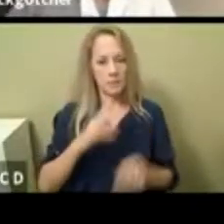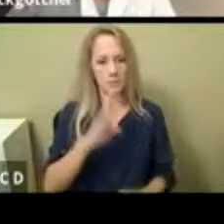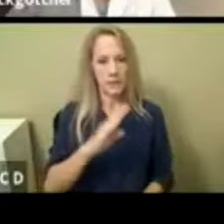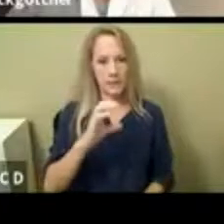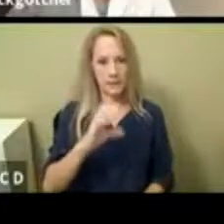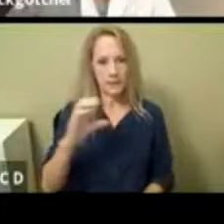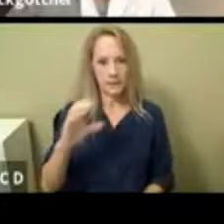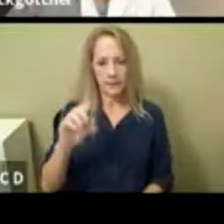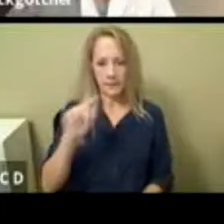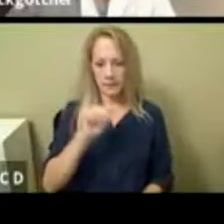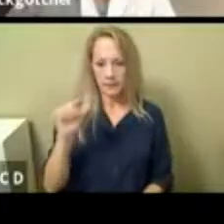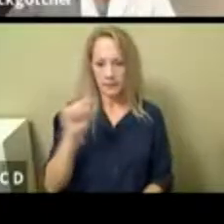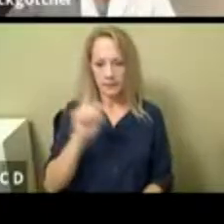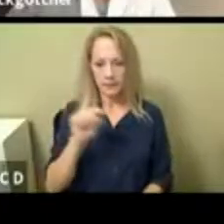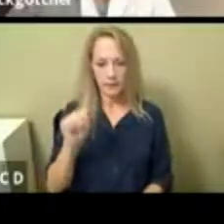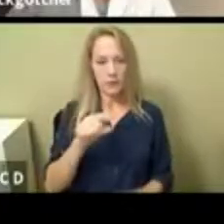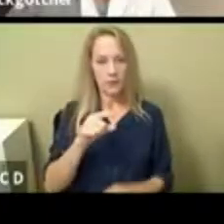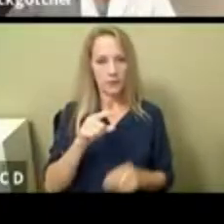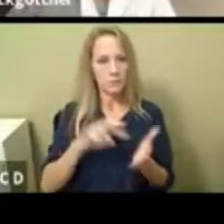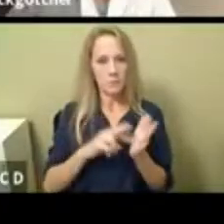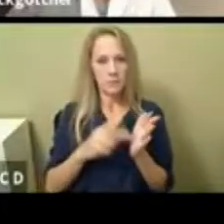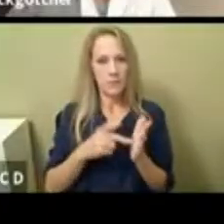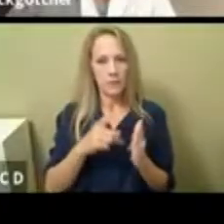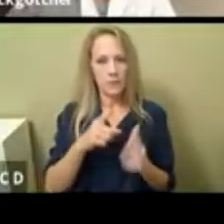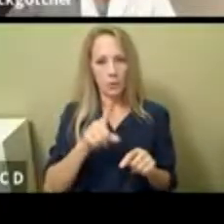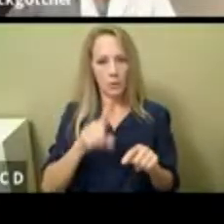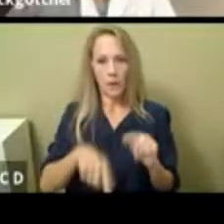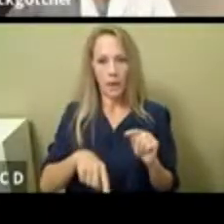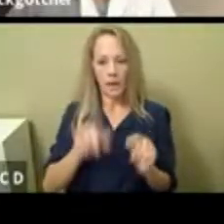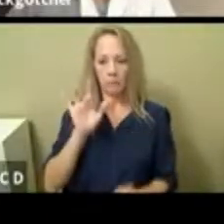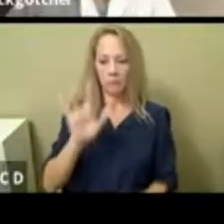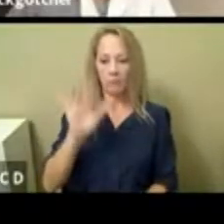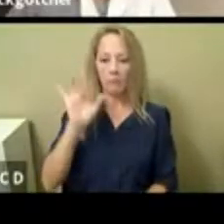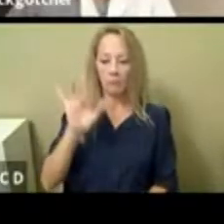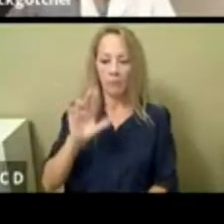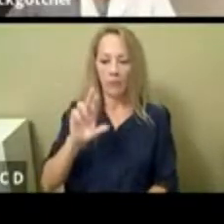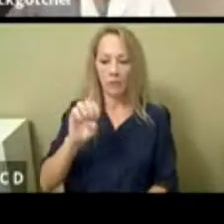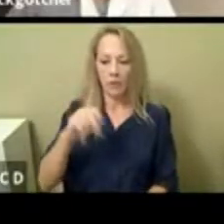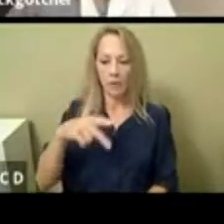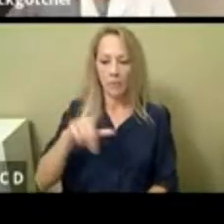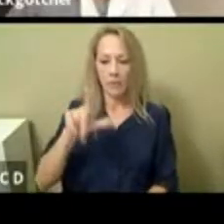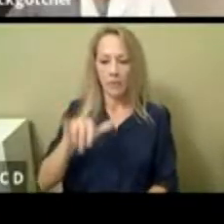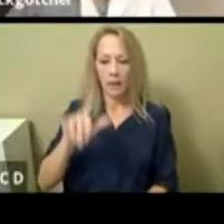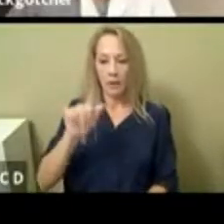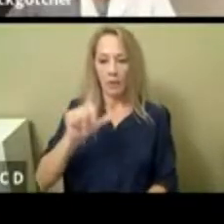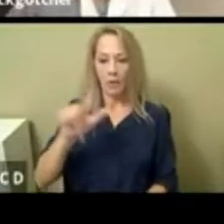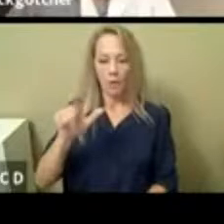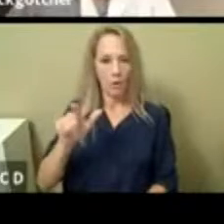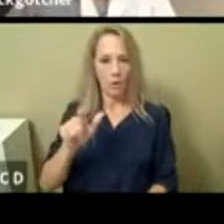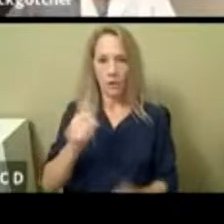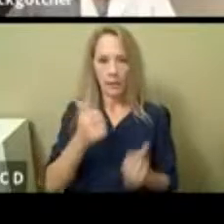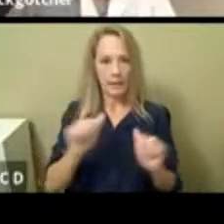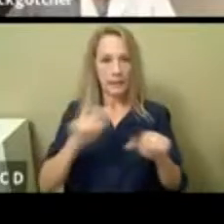that you can't even inadvertently reply all to a communication you get from me.